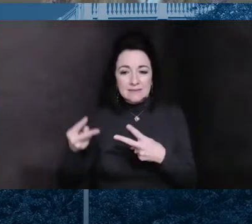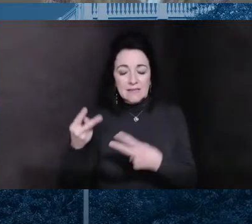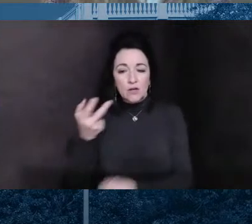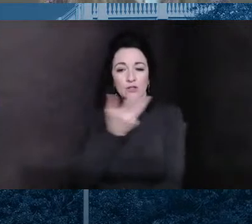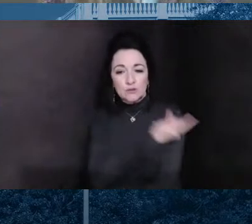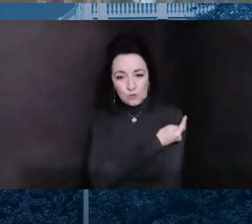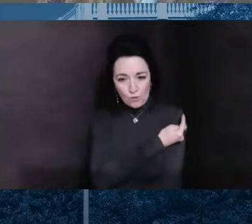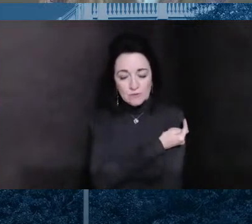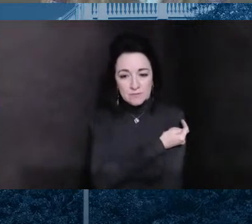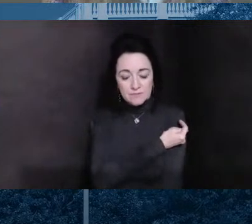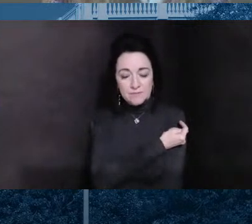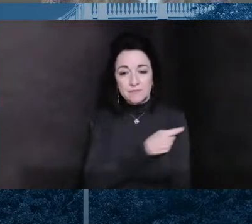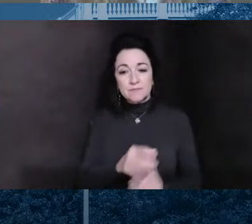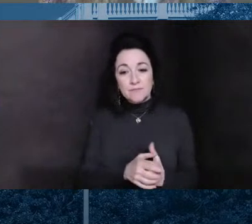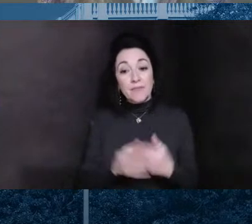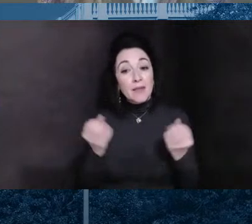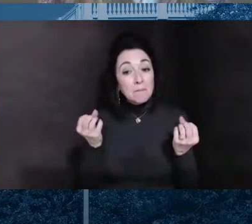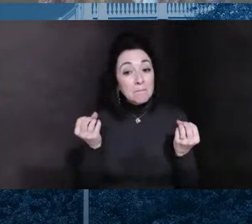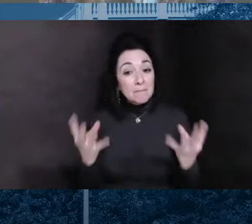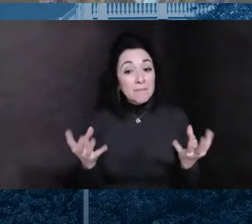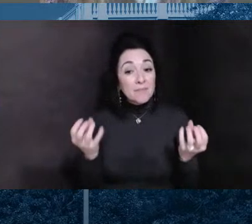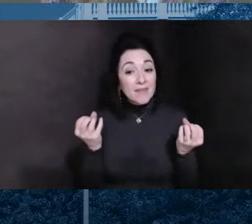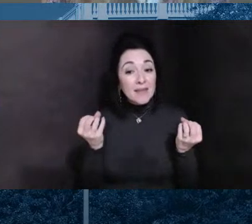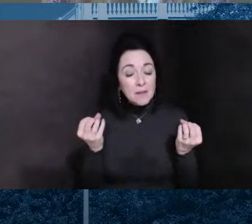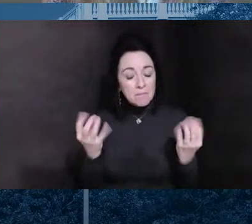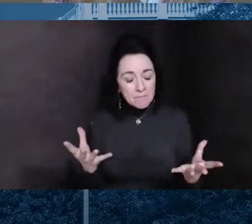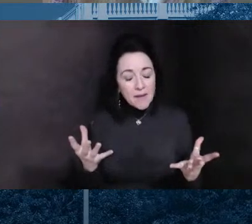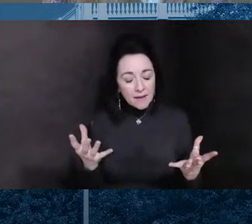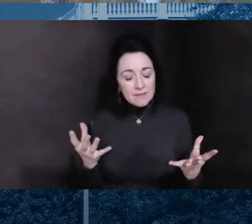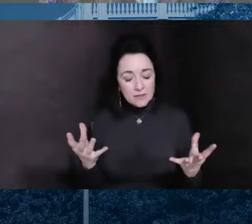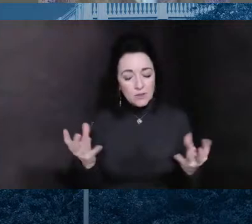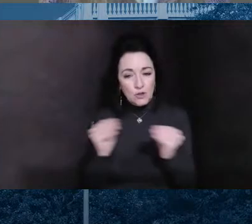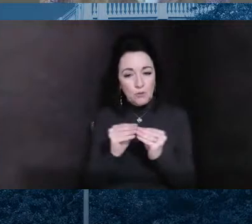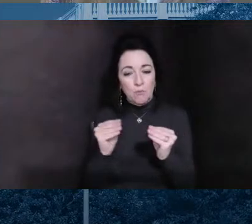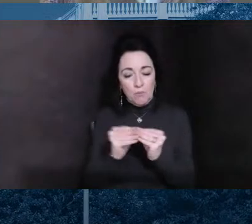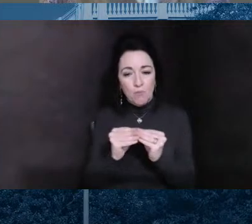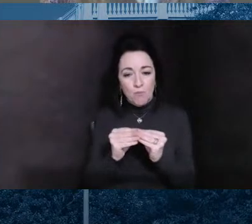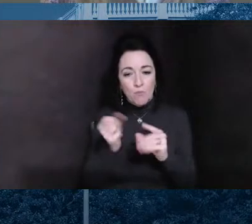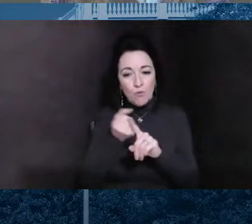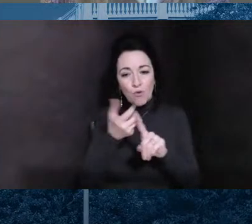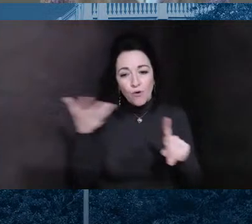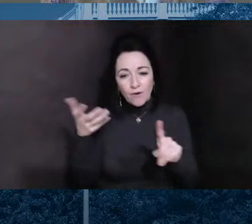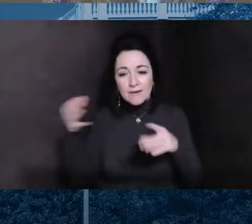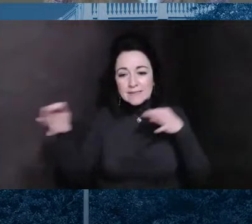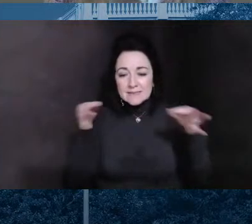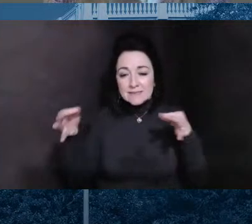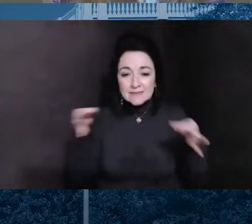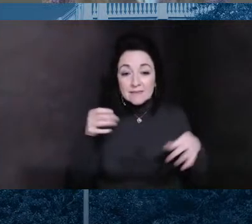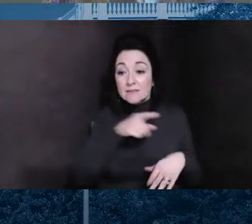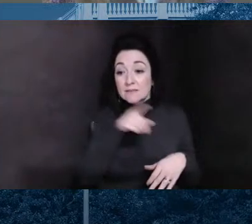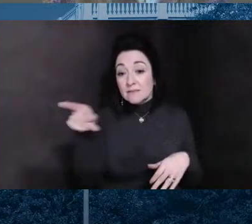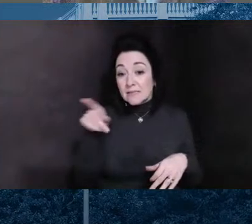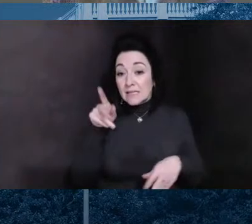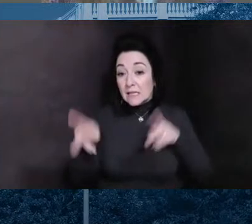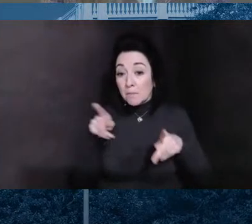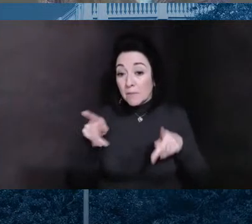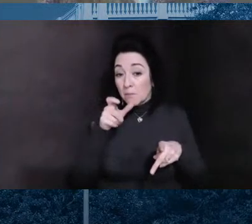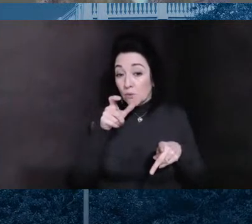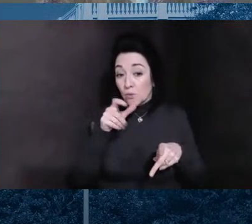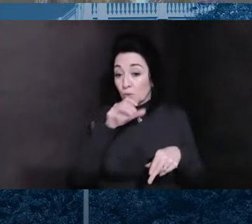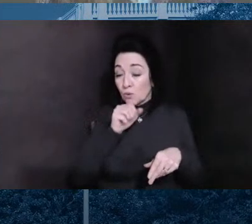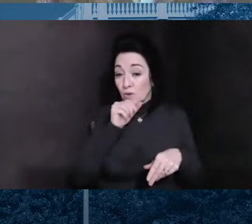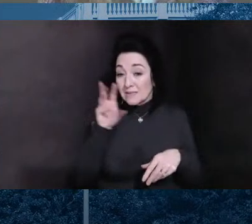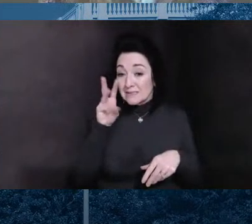up. A lot more details to come for those who are 65 and up and who came to those events. So